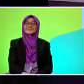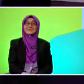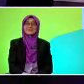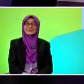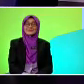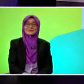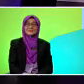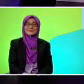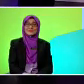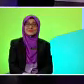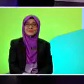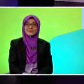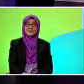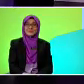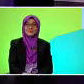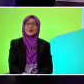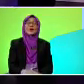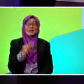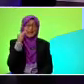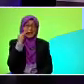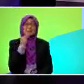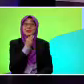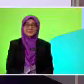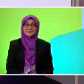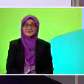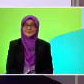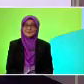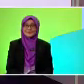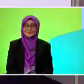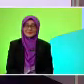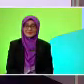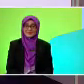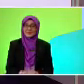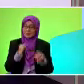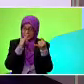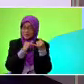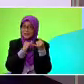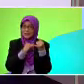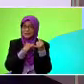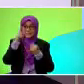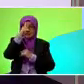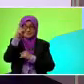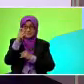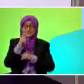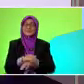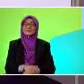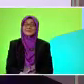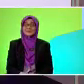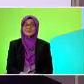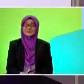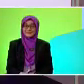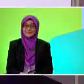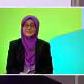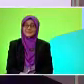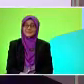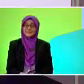first? Okay. Mia. Okay, Mia. The first. Now, last but not least. The last question.